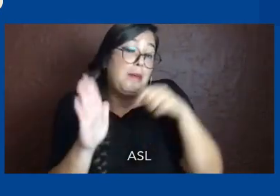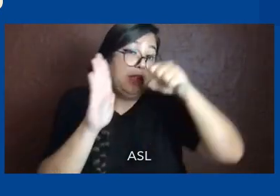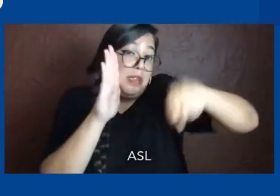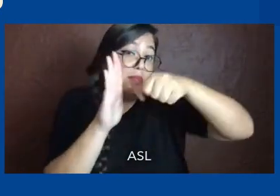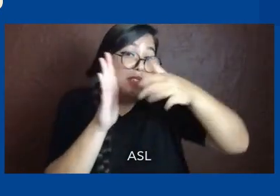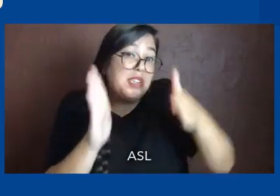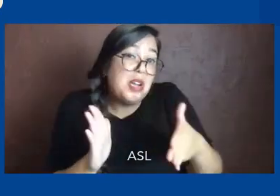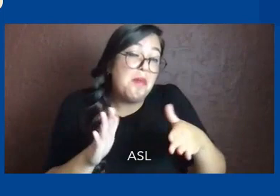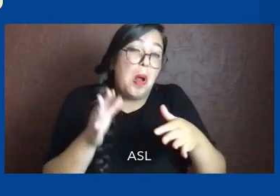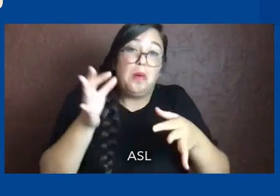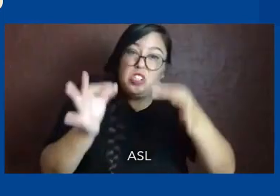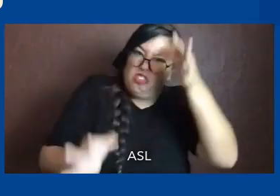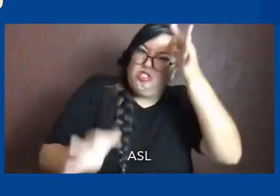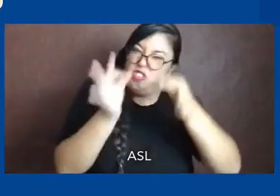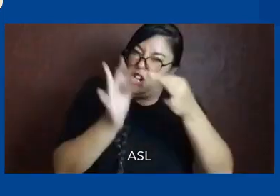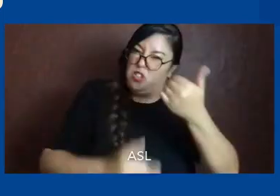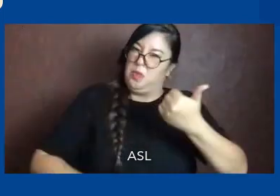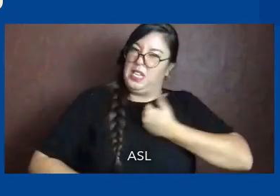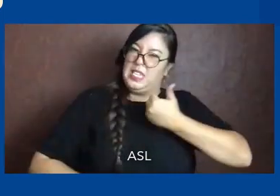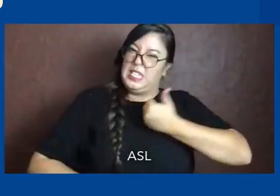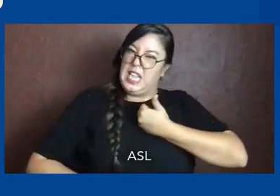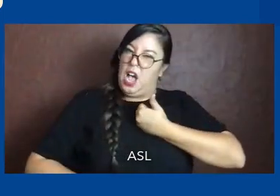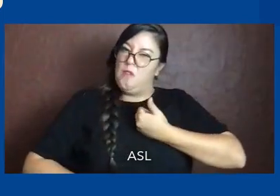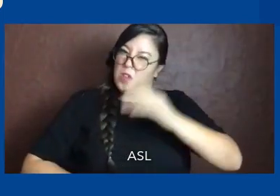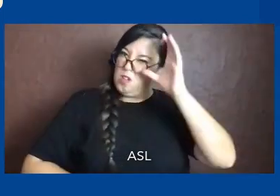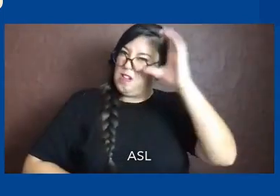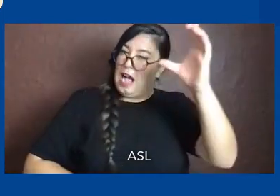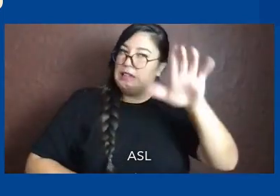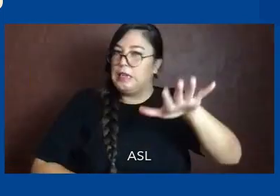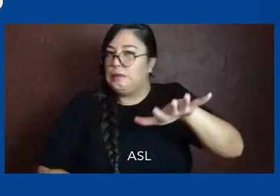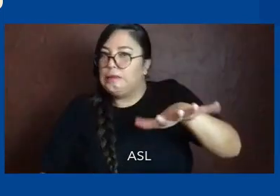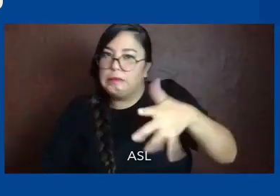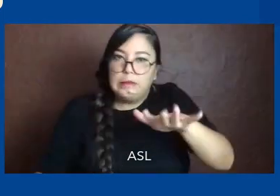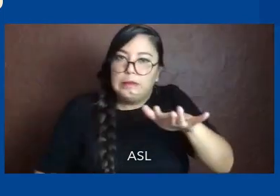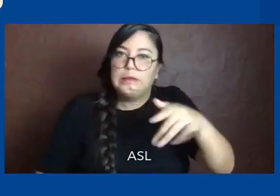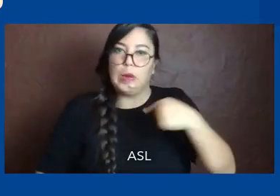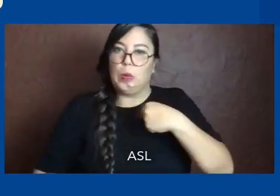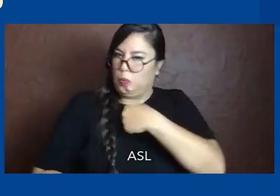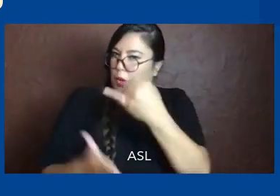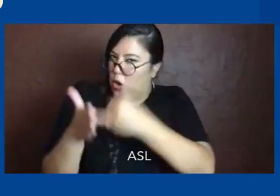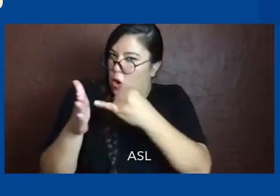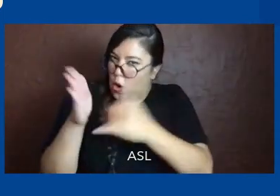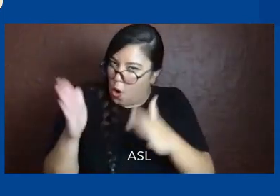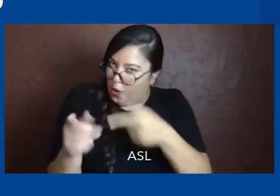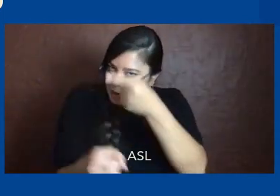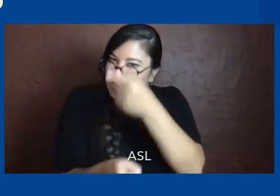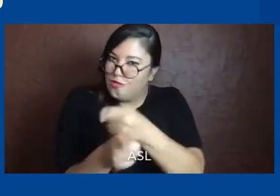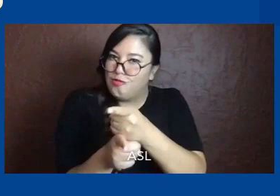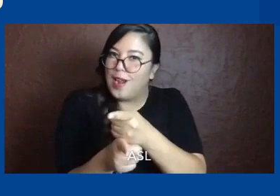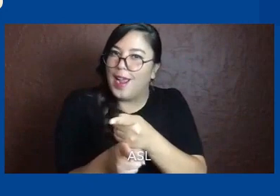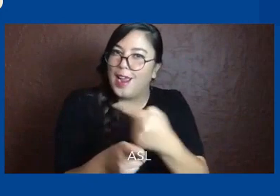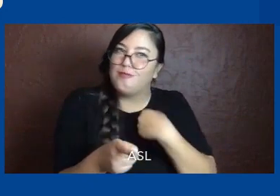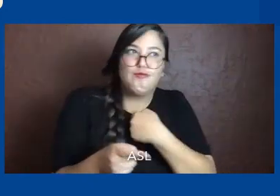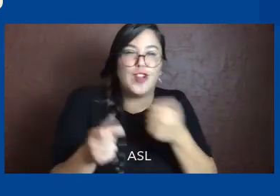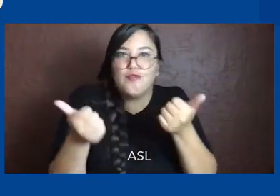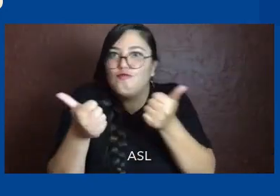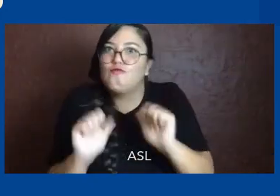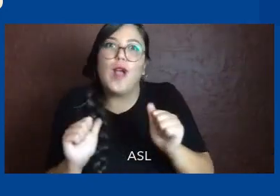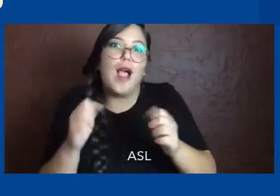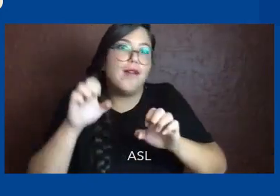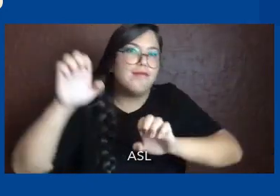really strong self-protection instincts. We're artists and we're risk takers, and we get caught up in the moment all the